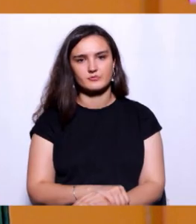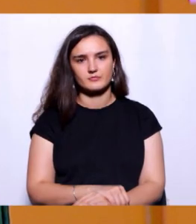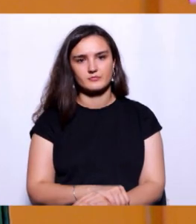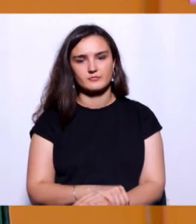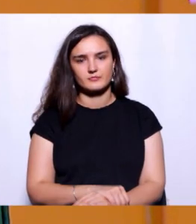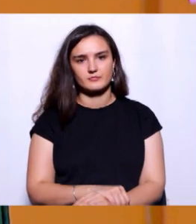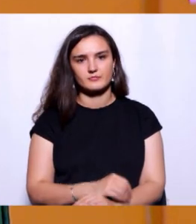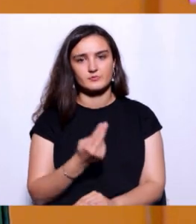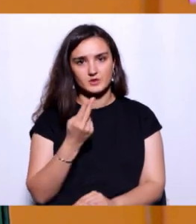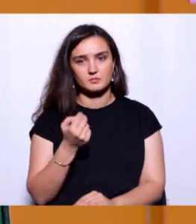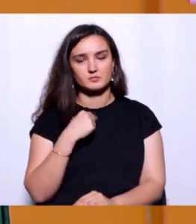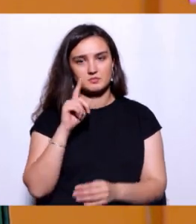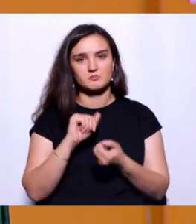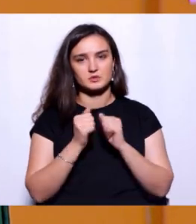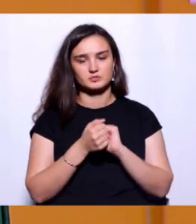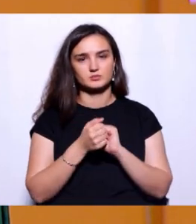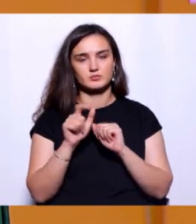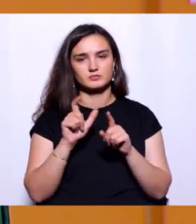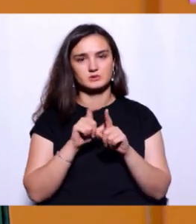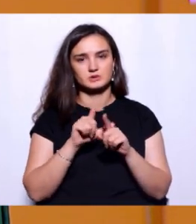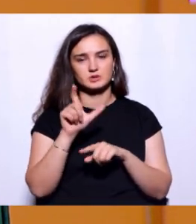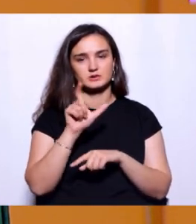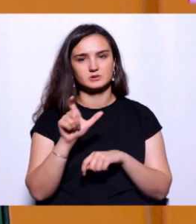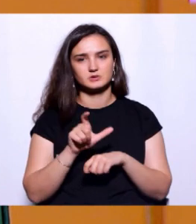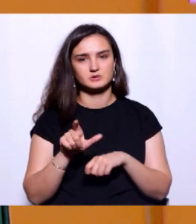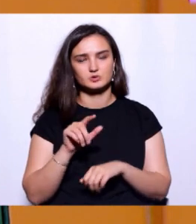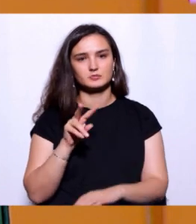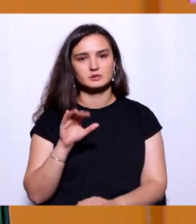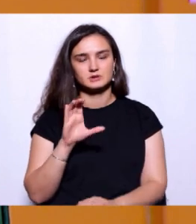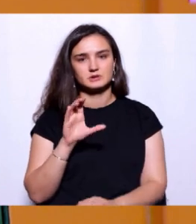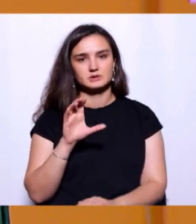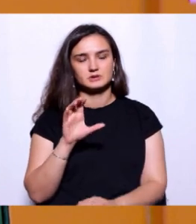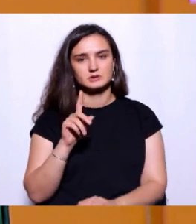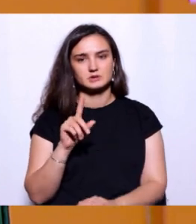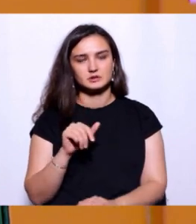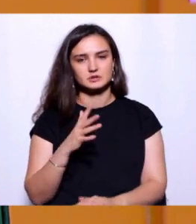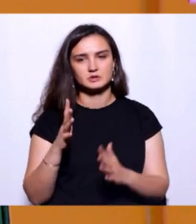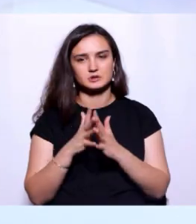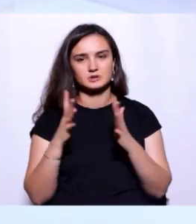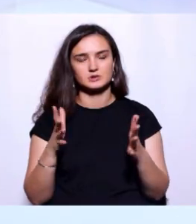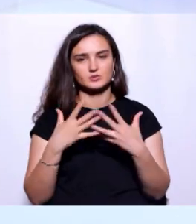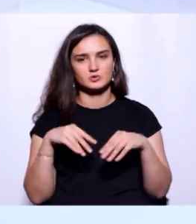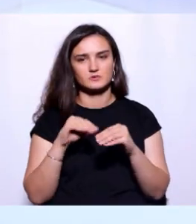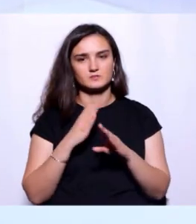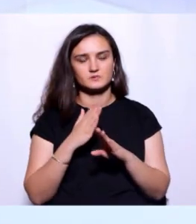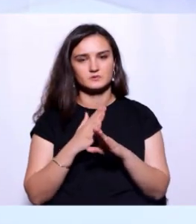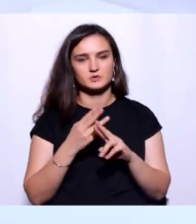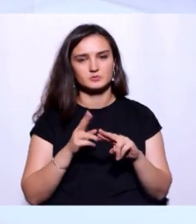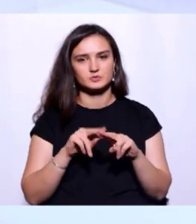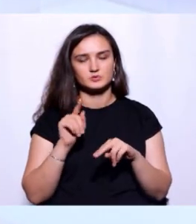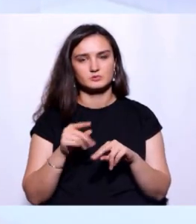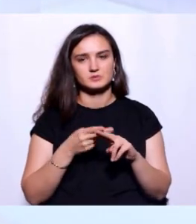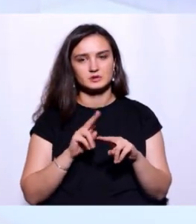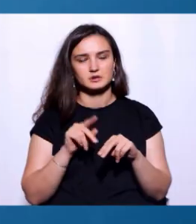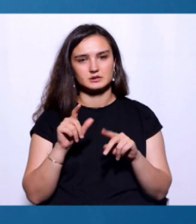course, Zach. I remember from the text that Lisa has a big family. Very big. So,